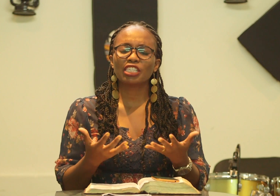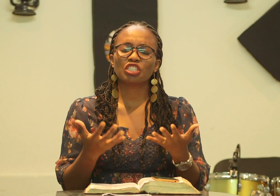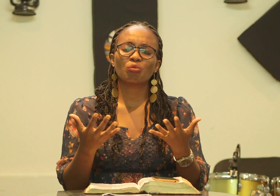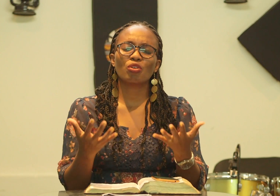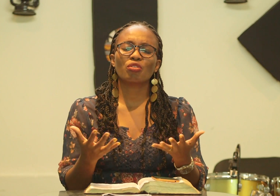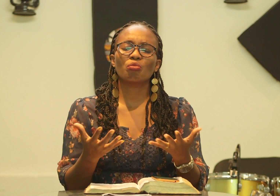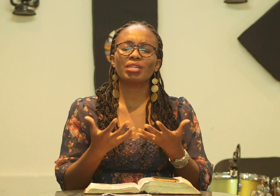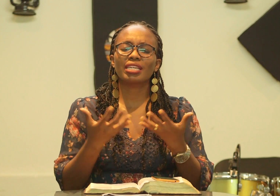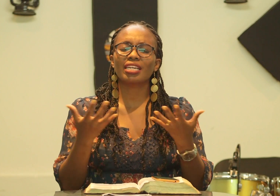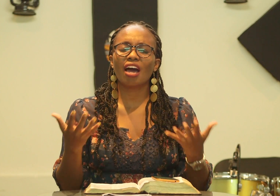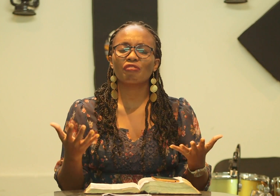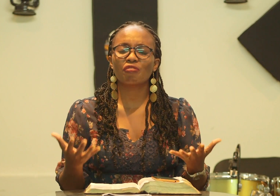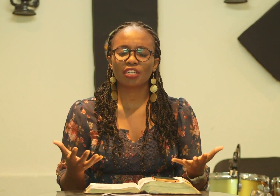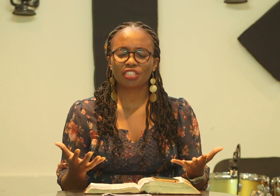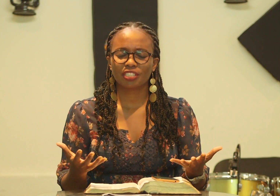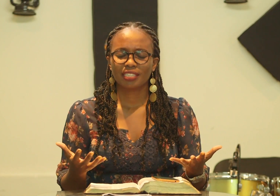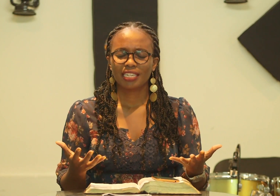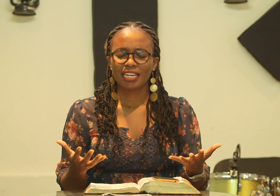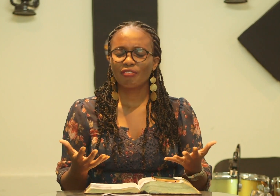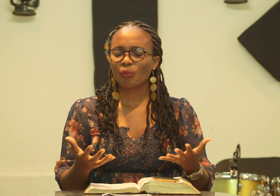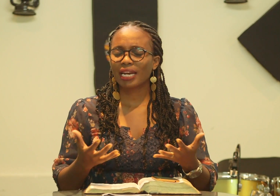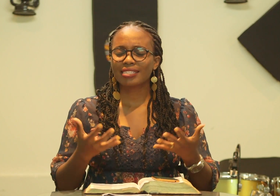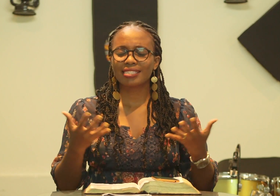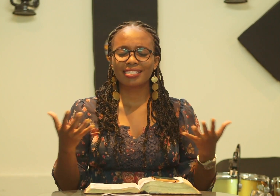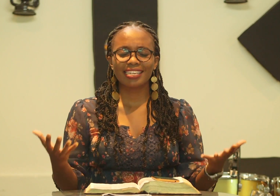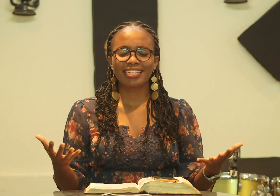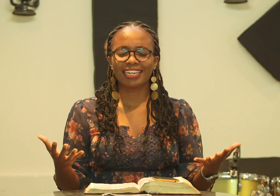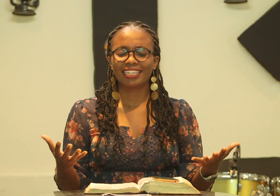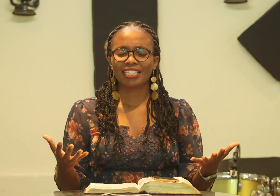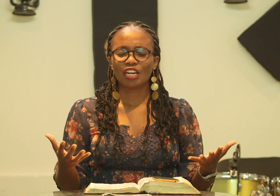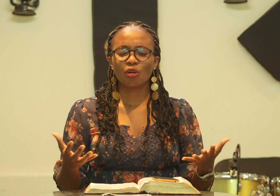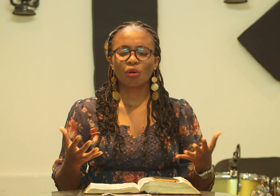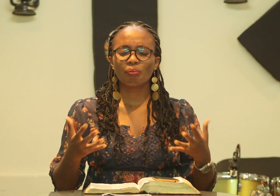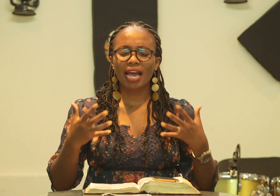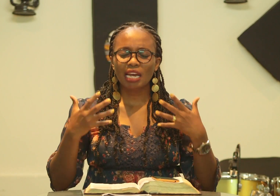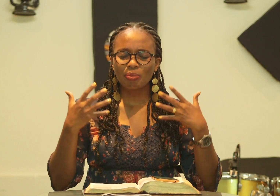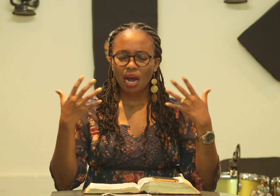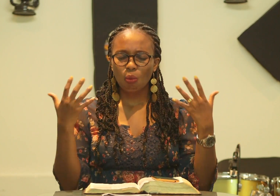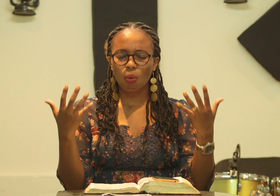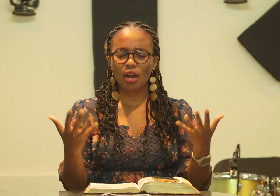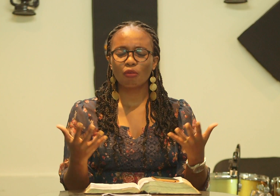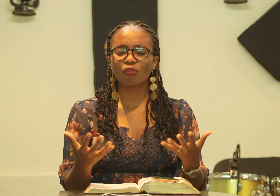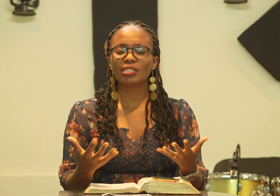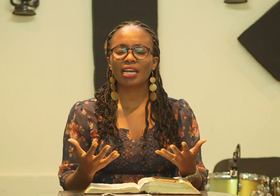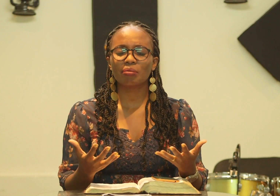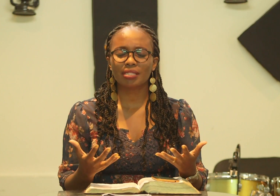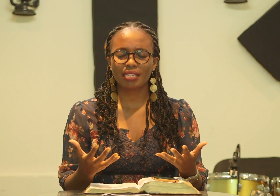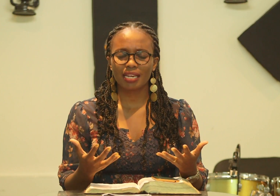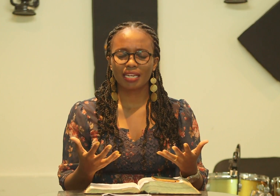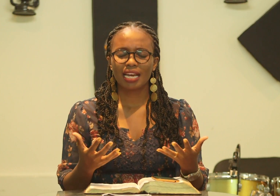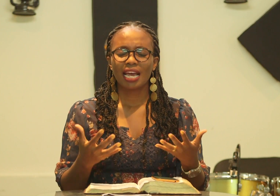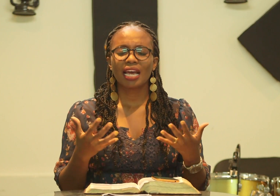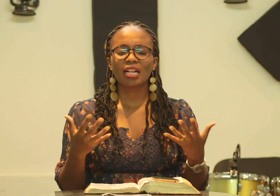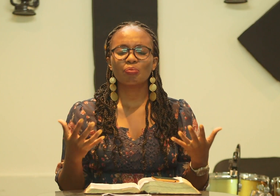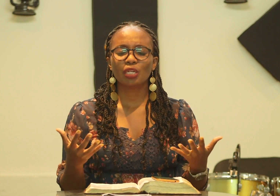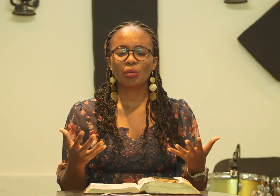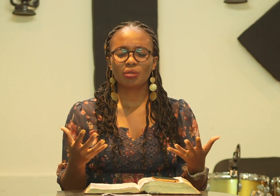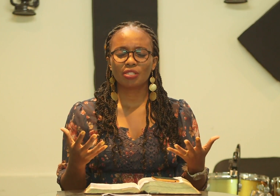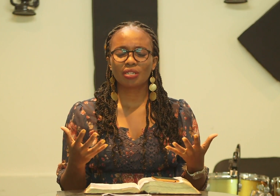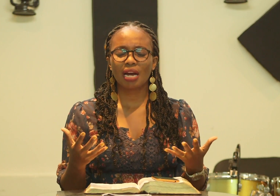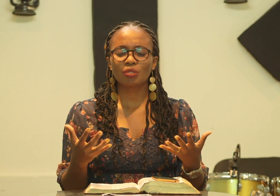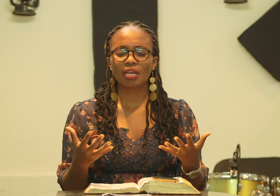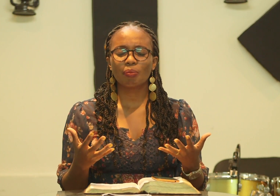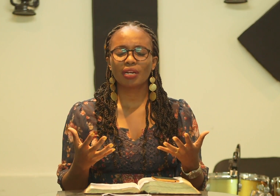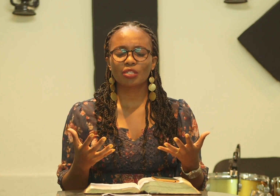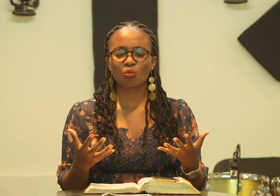my relationship with you begin afresh. Even when I sing, Lord, may I be aware of what I am saying. Help me,